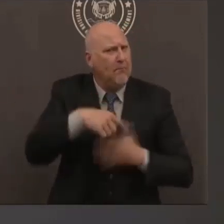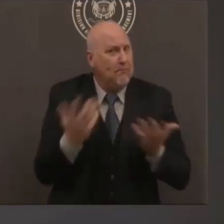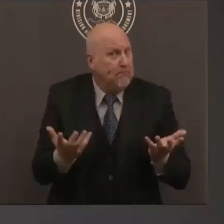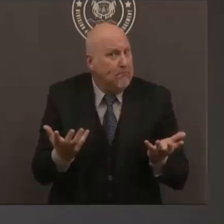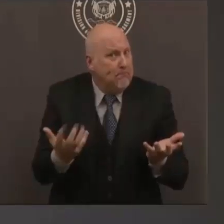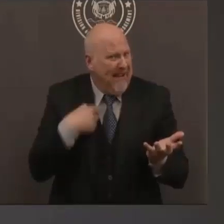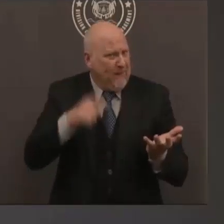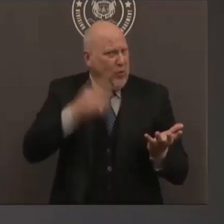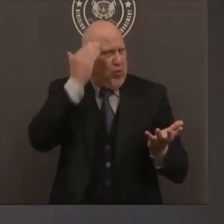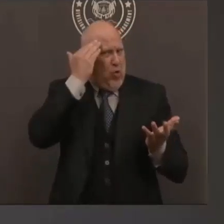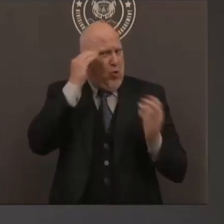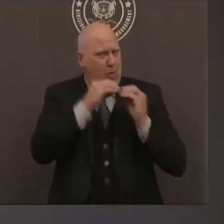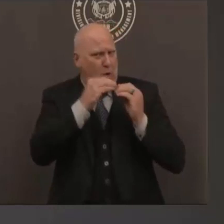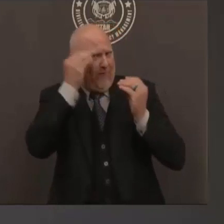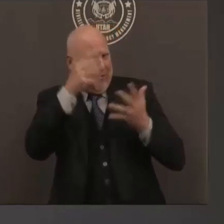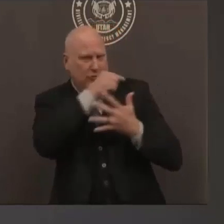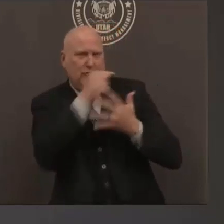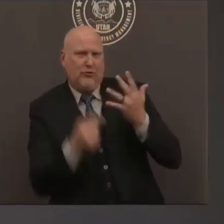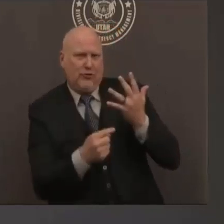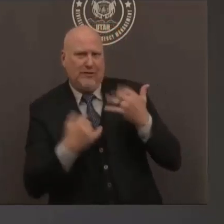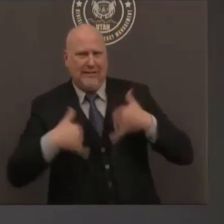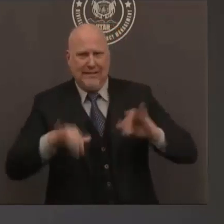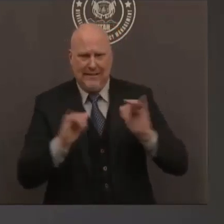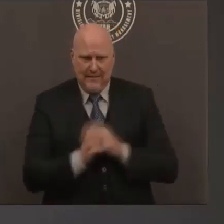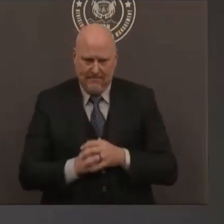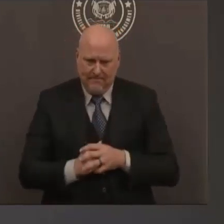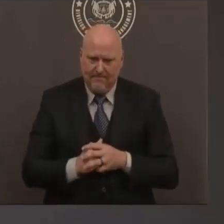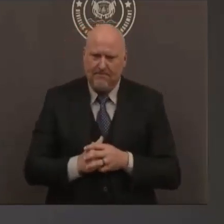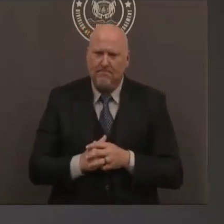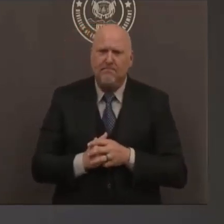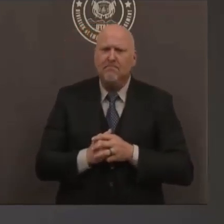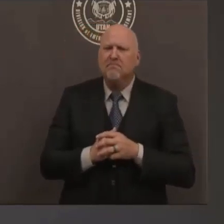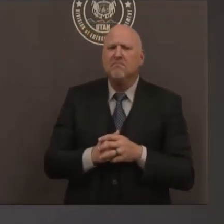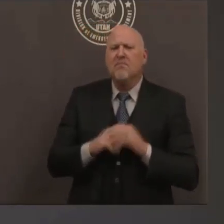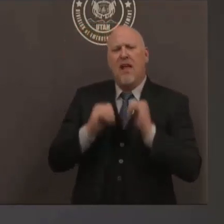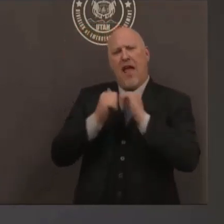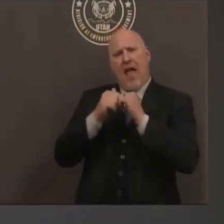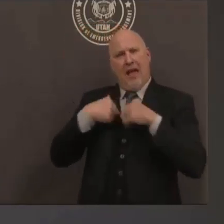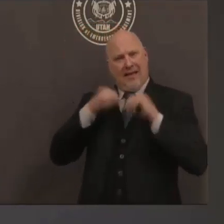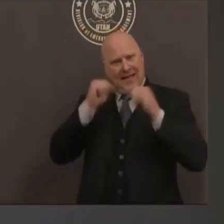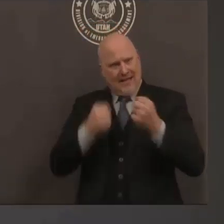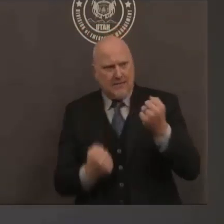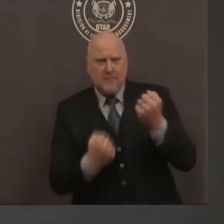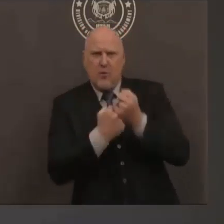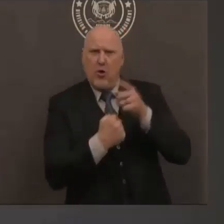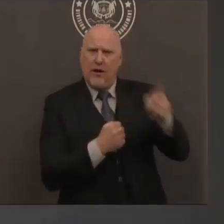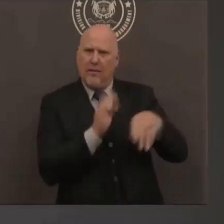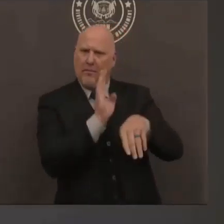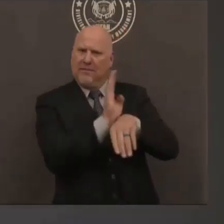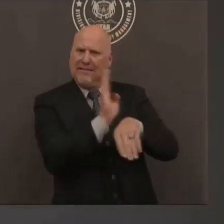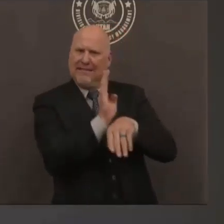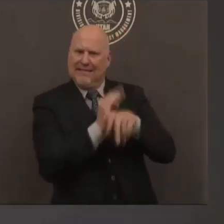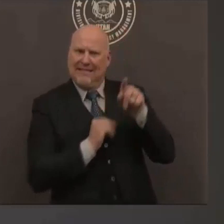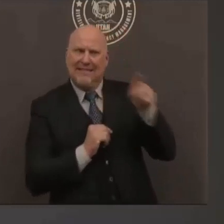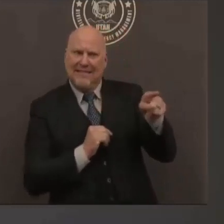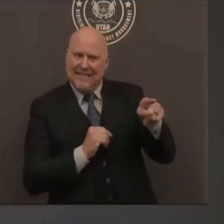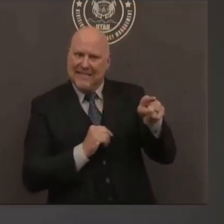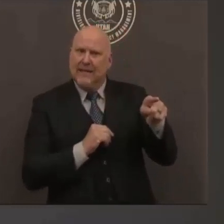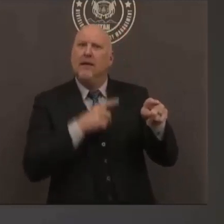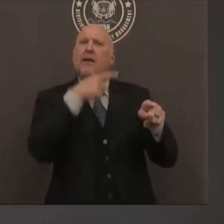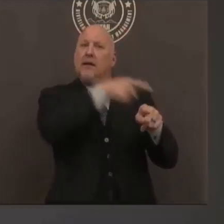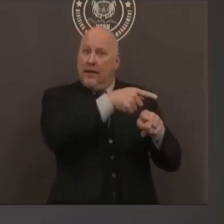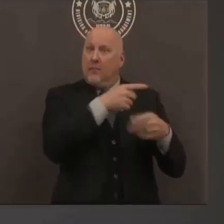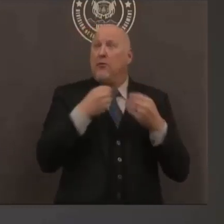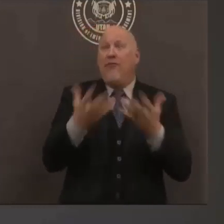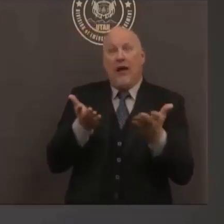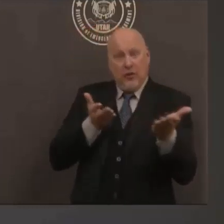example. How to support businesses as they learn how to serve high-risk populations. So as we open up opportunities for them to go